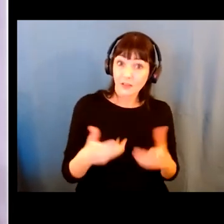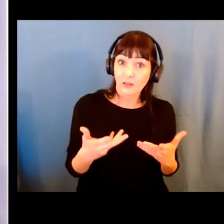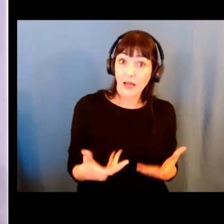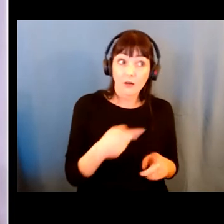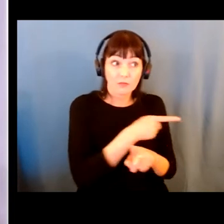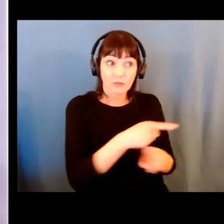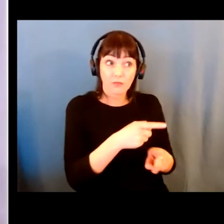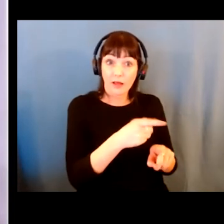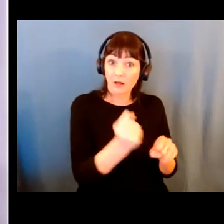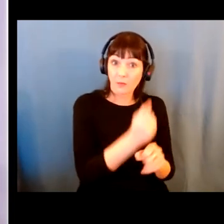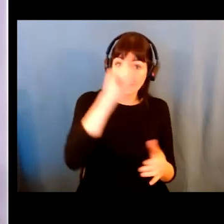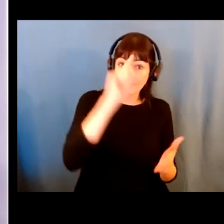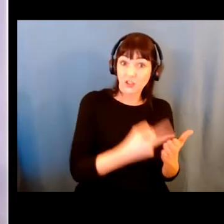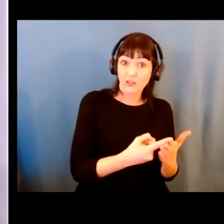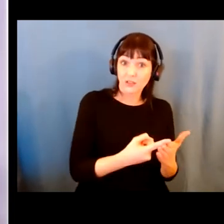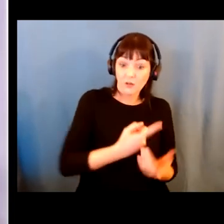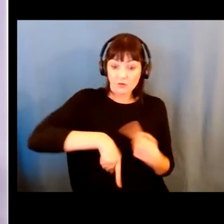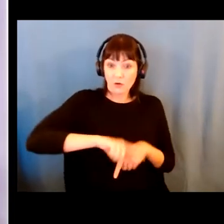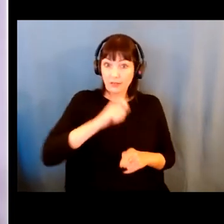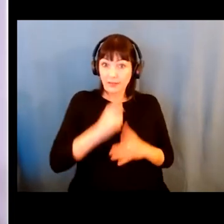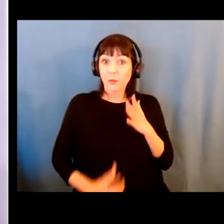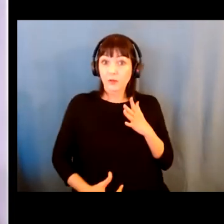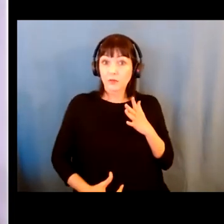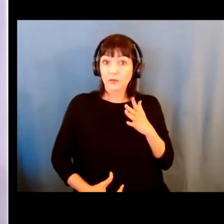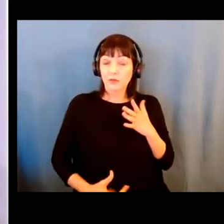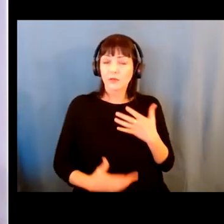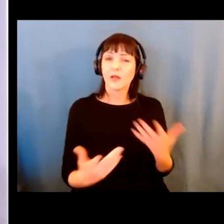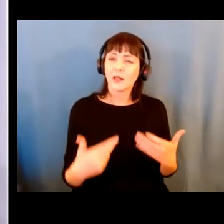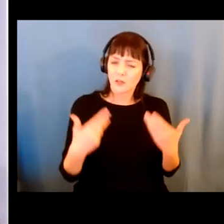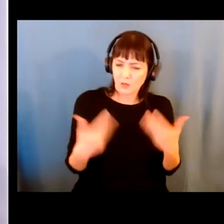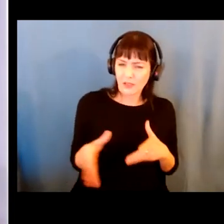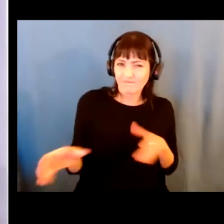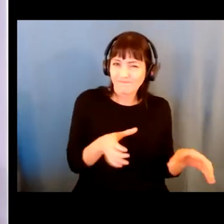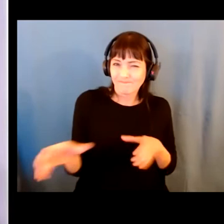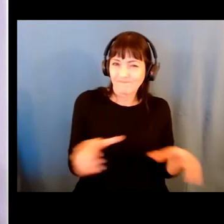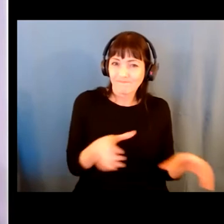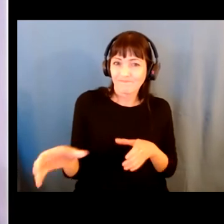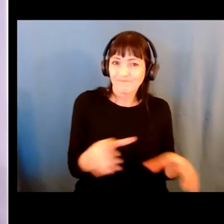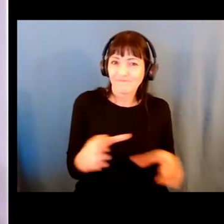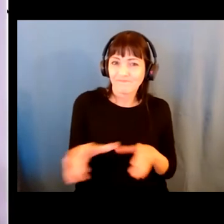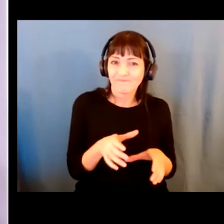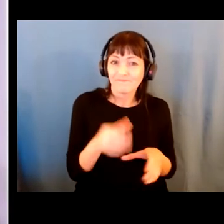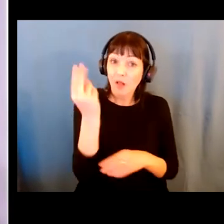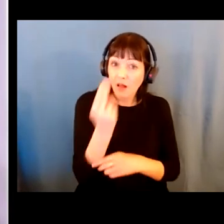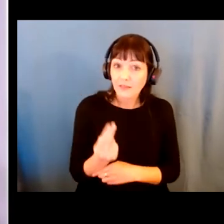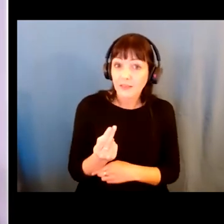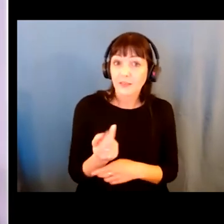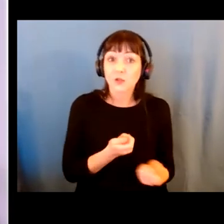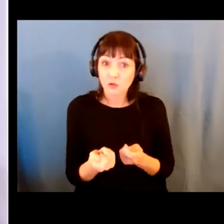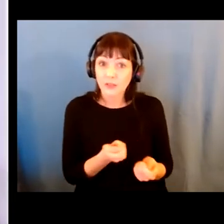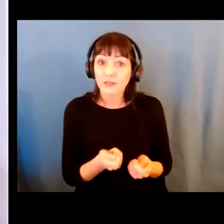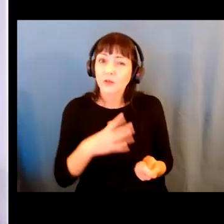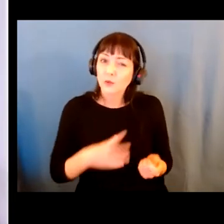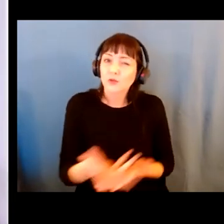than by disabled people. And I've invited a selection of disabled artists and curators to discuss